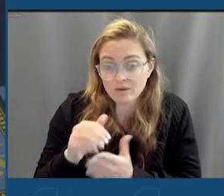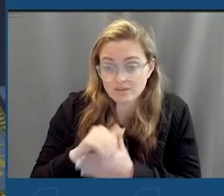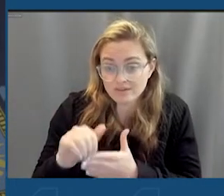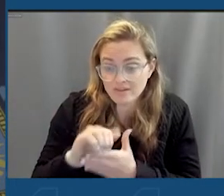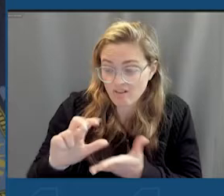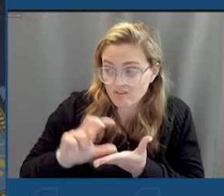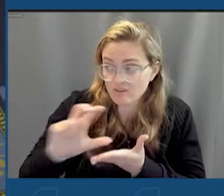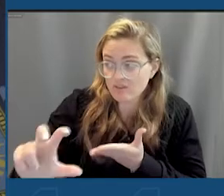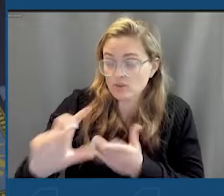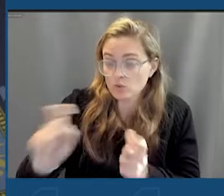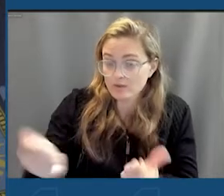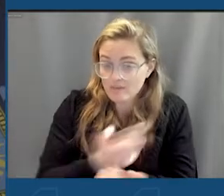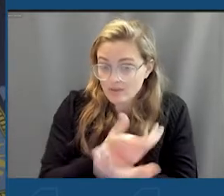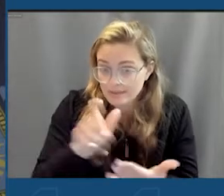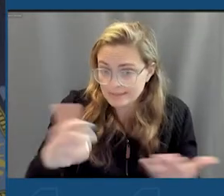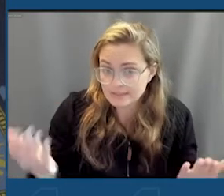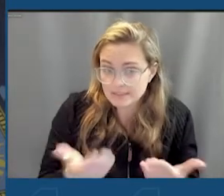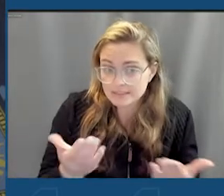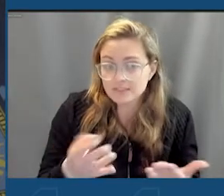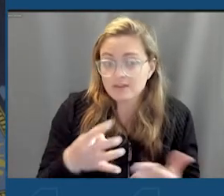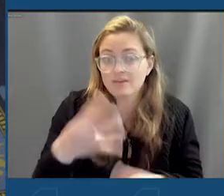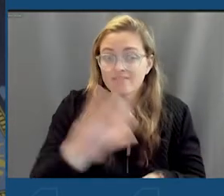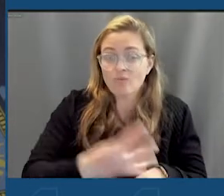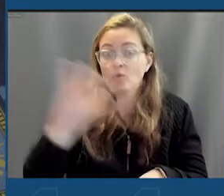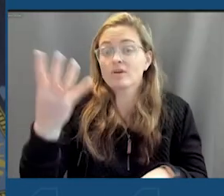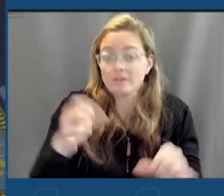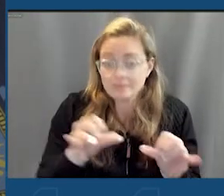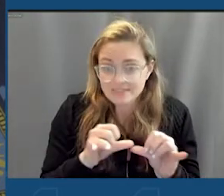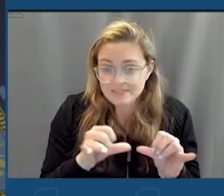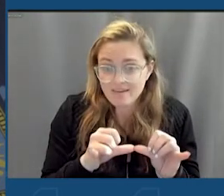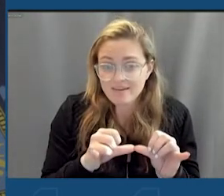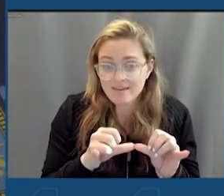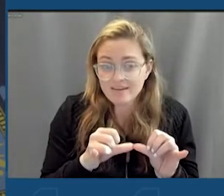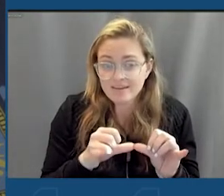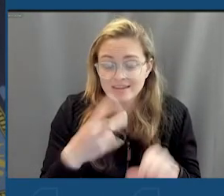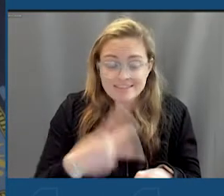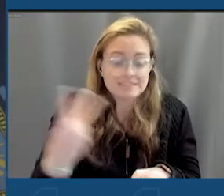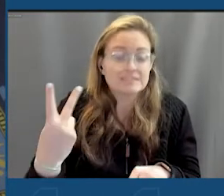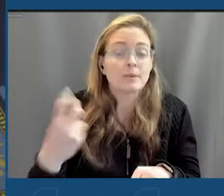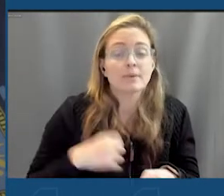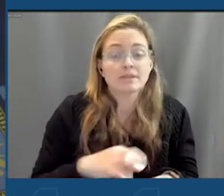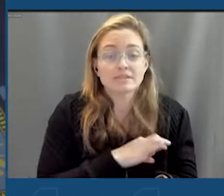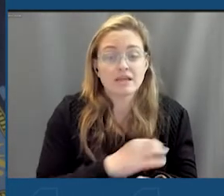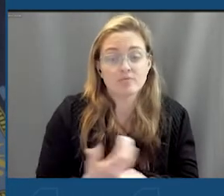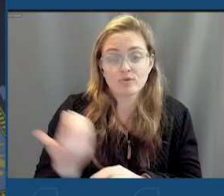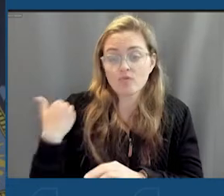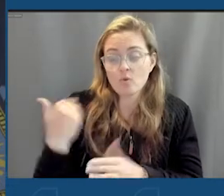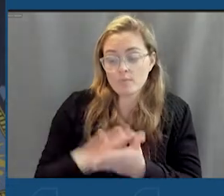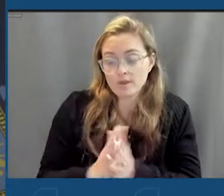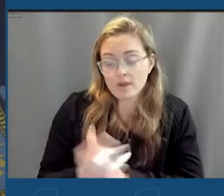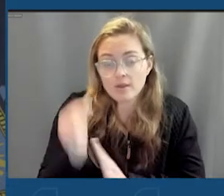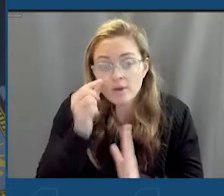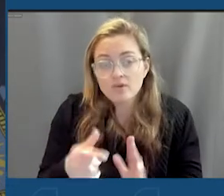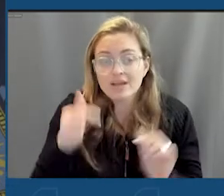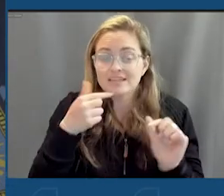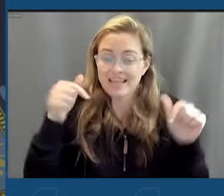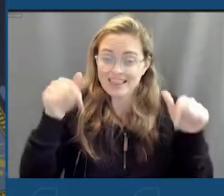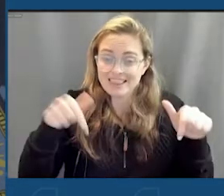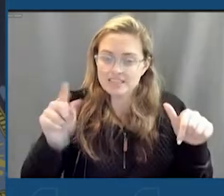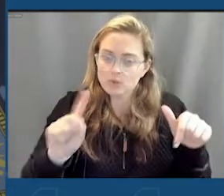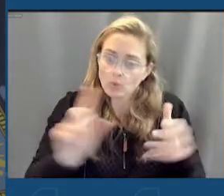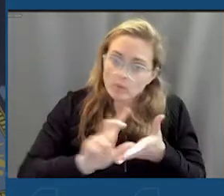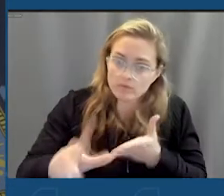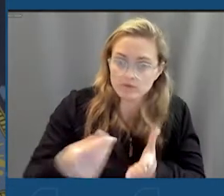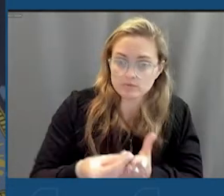them what they need here. It's 4 times the size, double the staff of what it had been before I became governor, because I said this is where we invest our